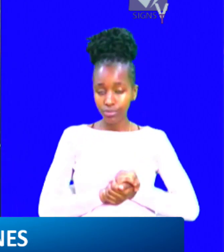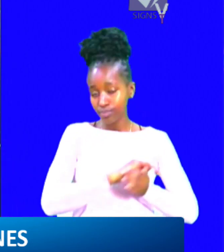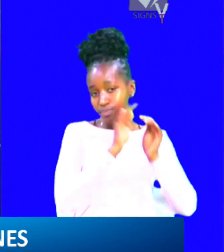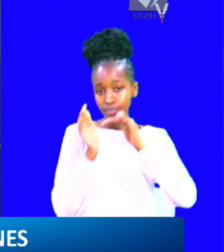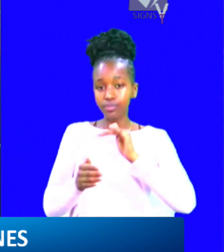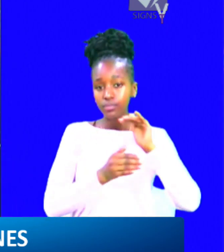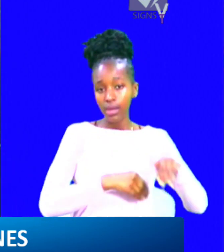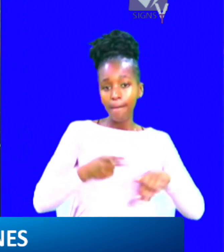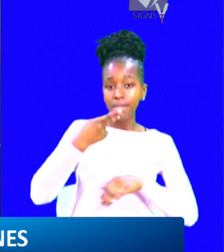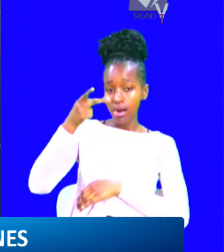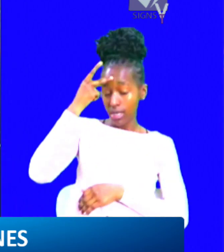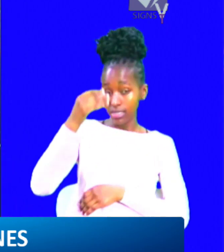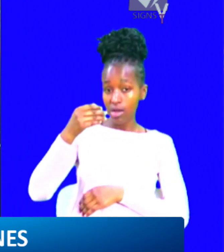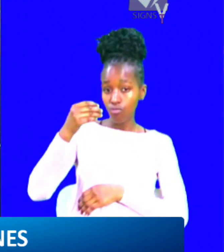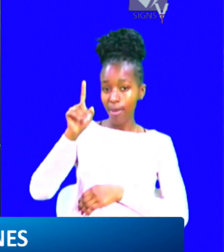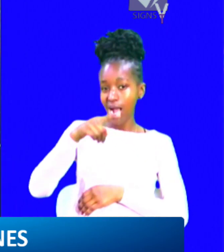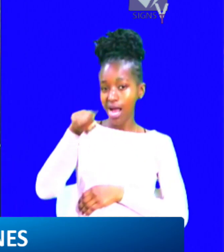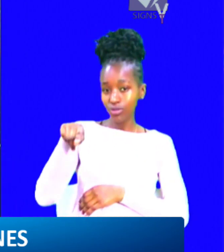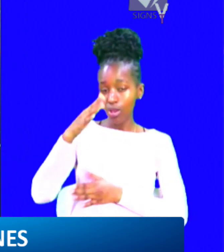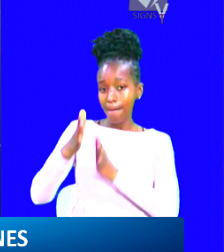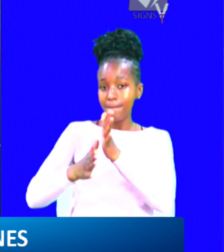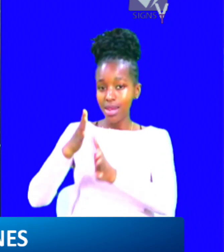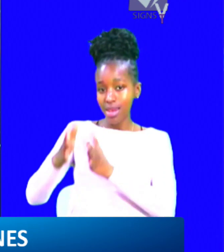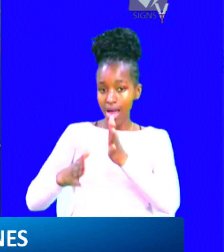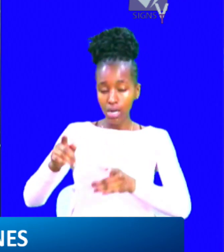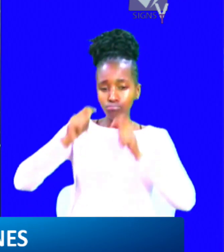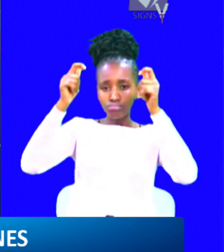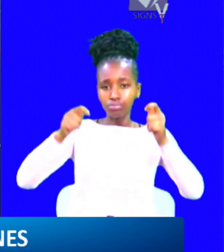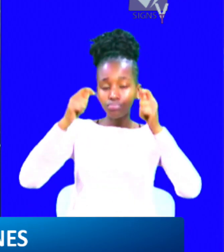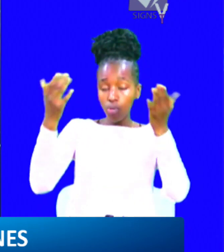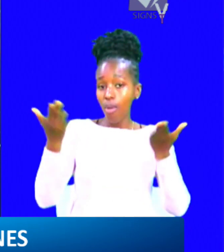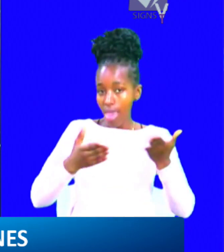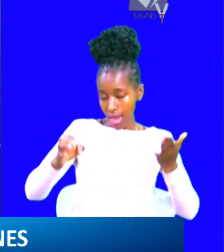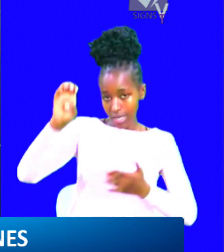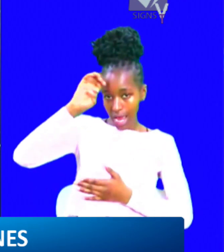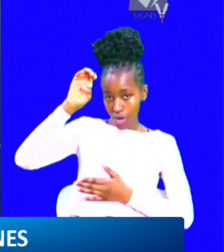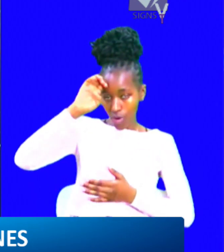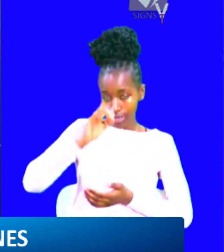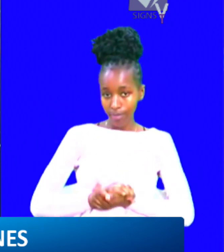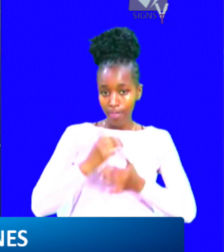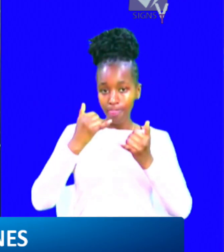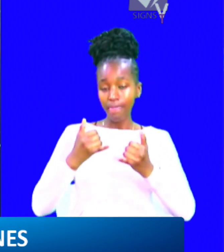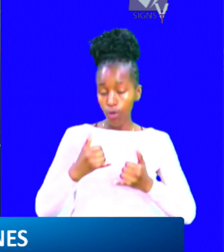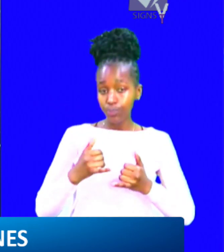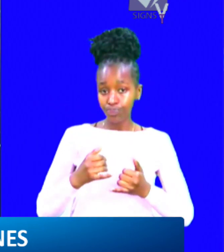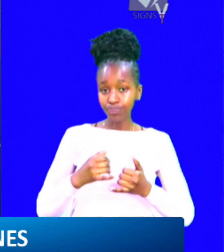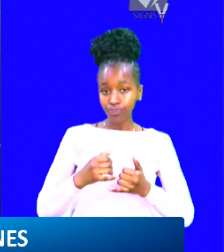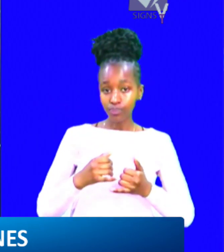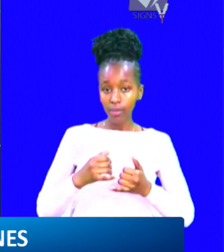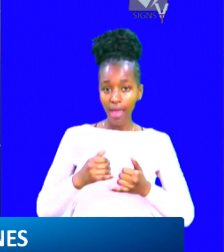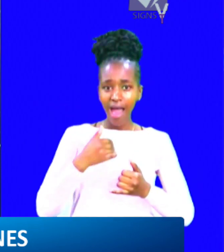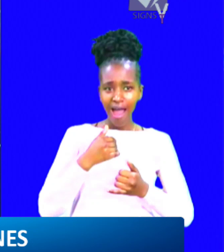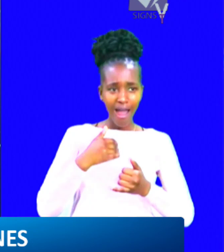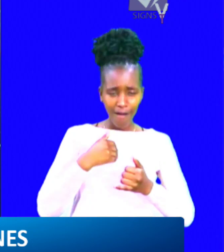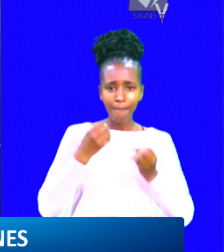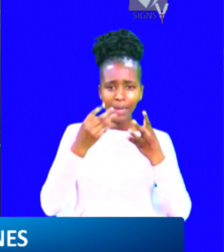Parents call off planned demonstrations in Eldoret town. Now, parents and students of the Finland Canada Botched Scholarship Program